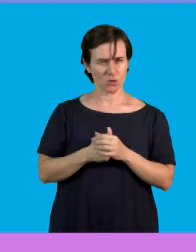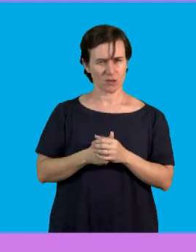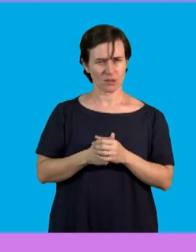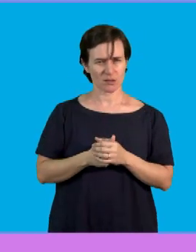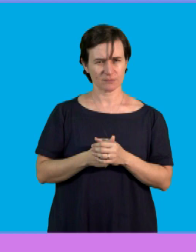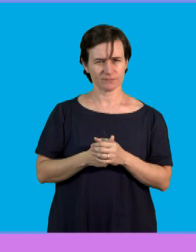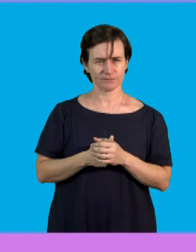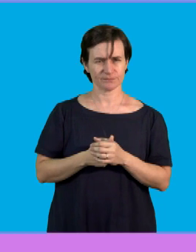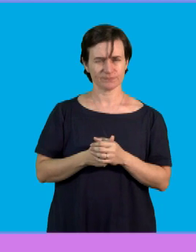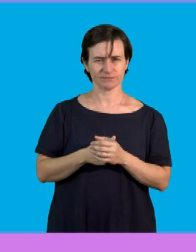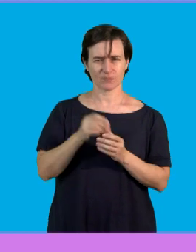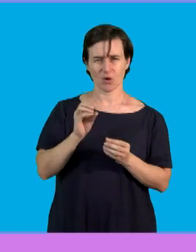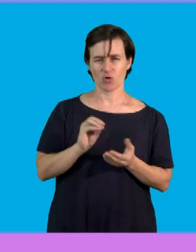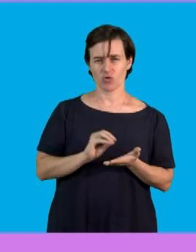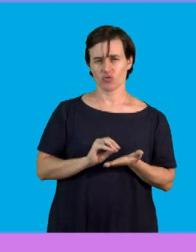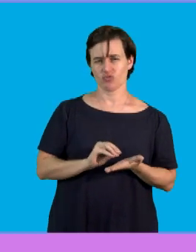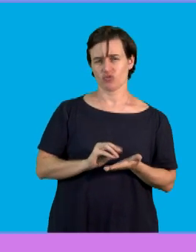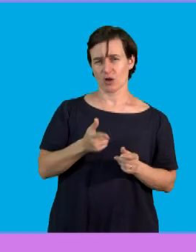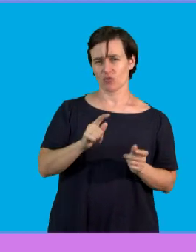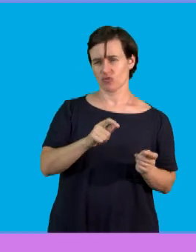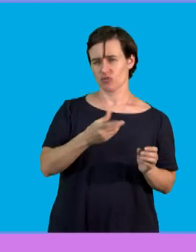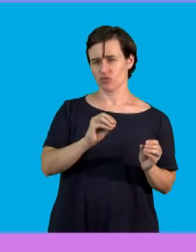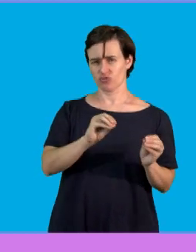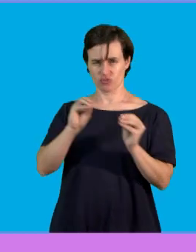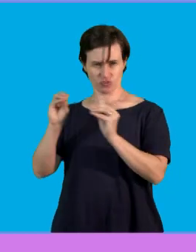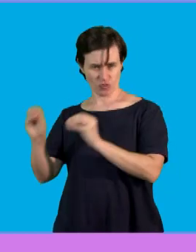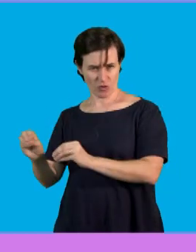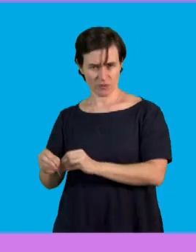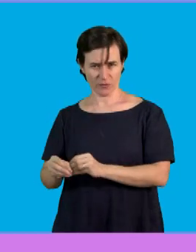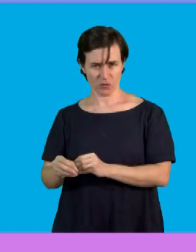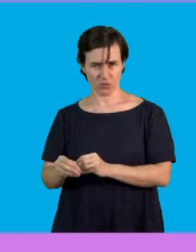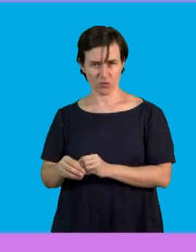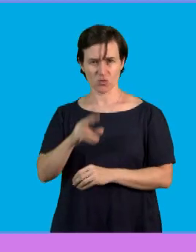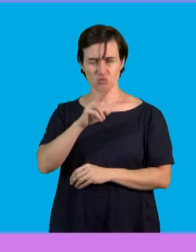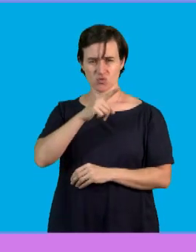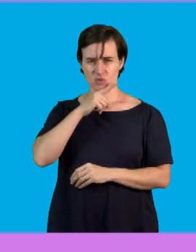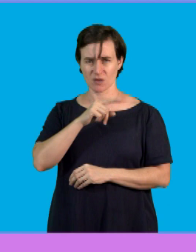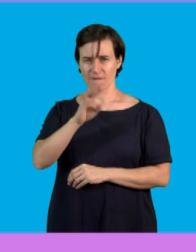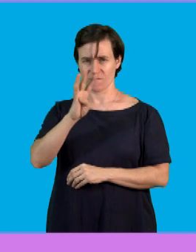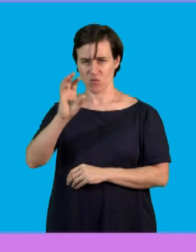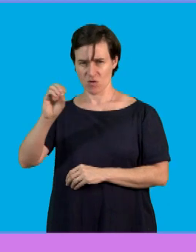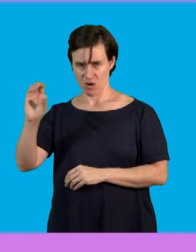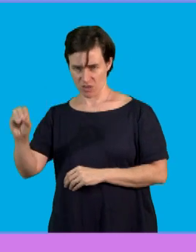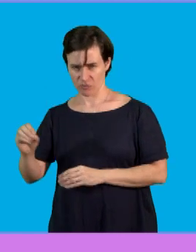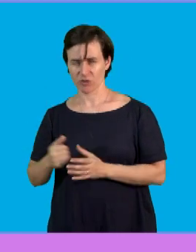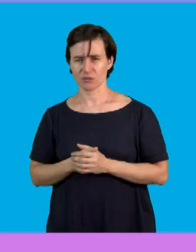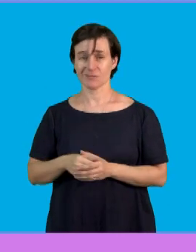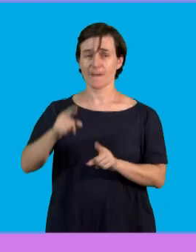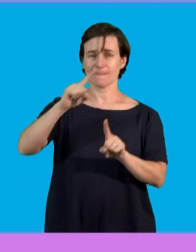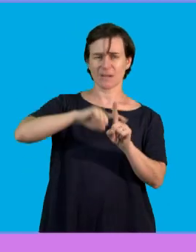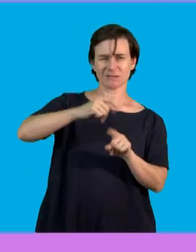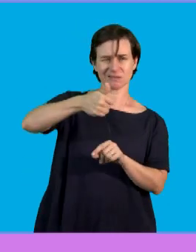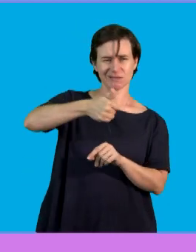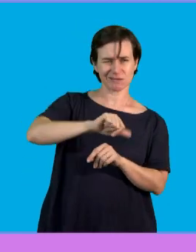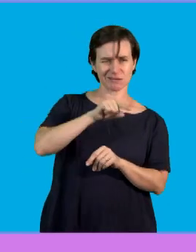a transfer of 2,400. So this is 2,400 plus